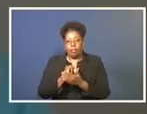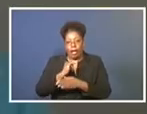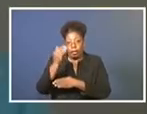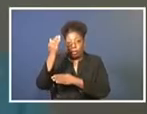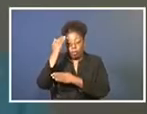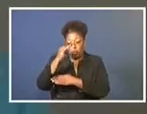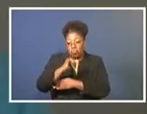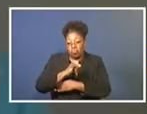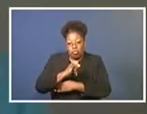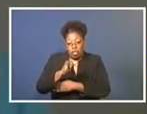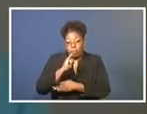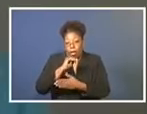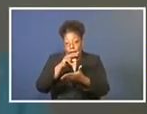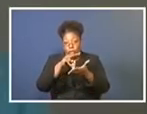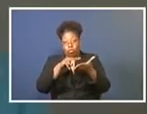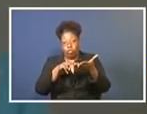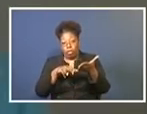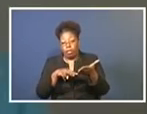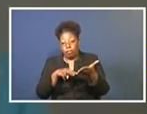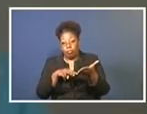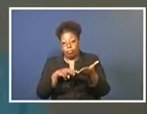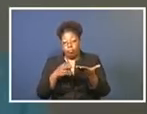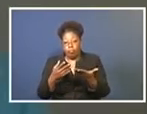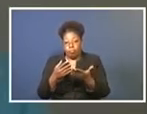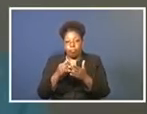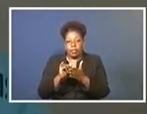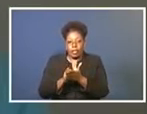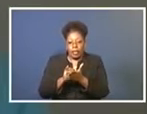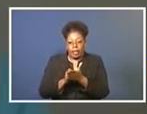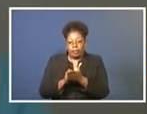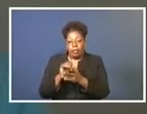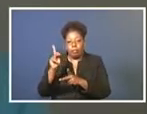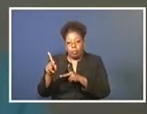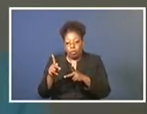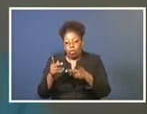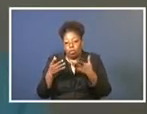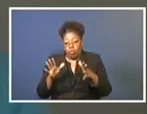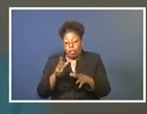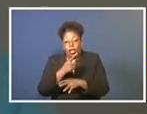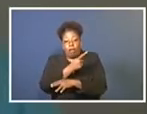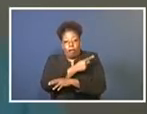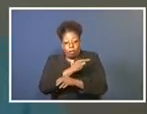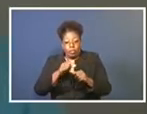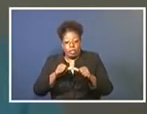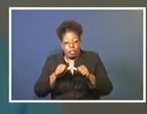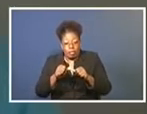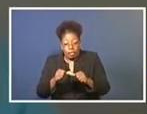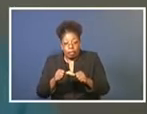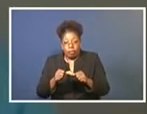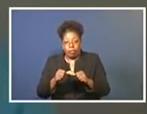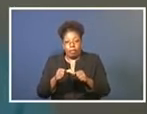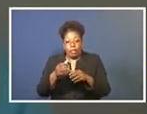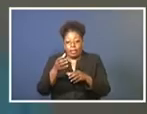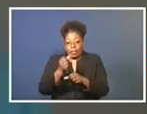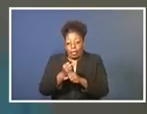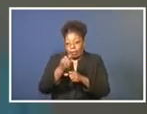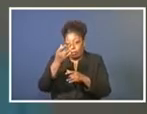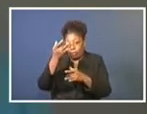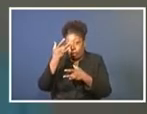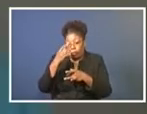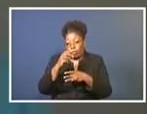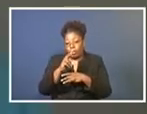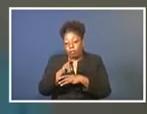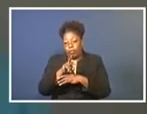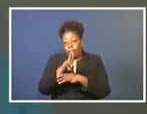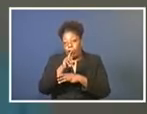you, I read that folks that have been vaccinated are still getting the virus, but they're